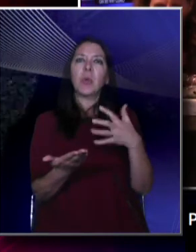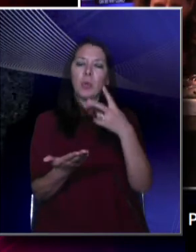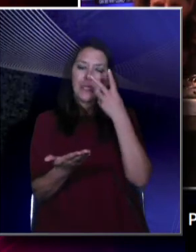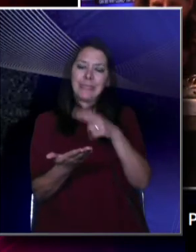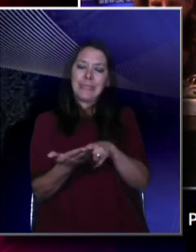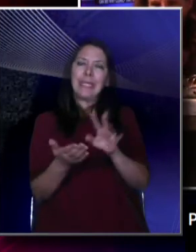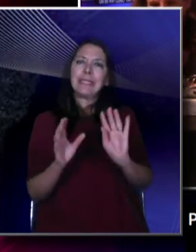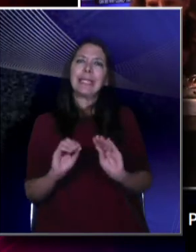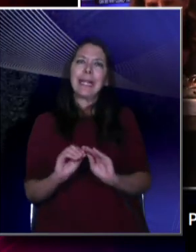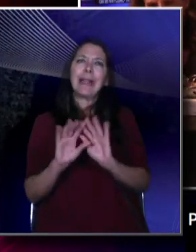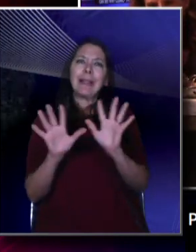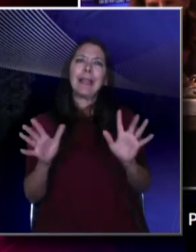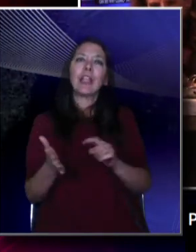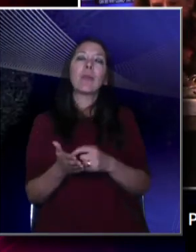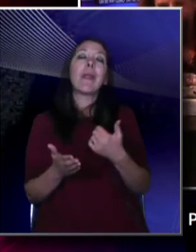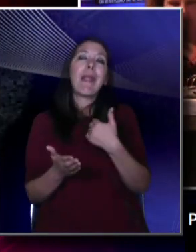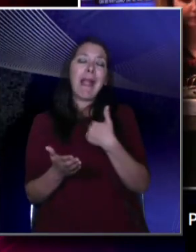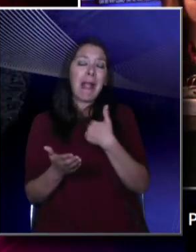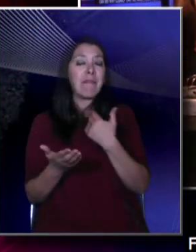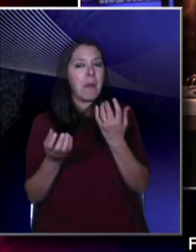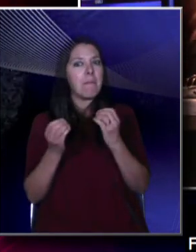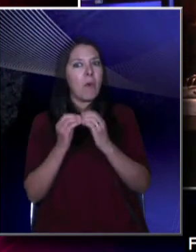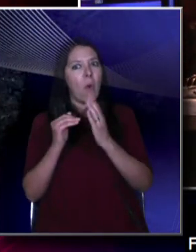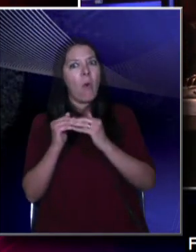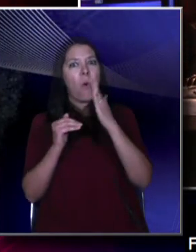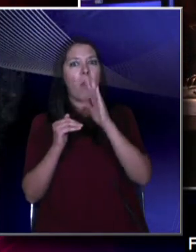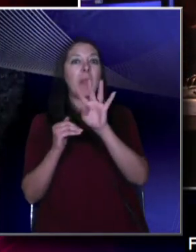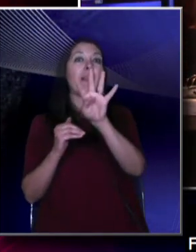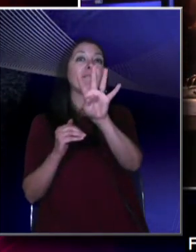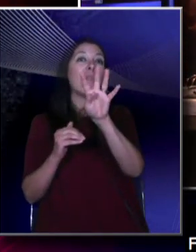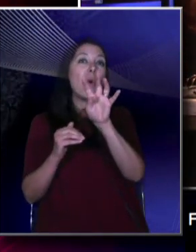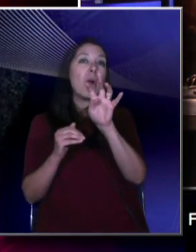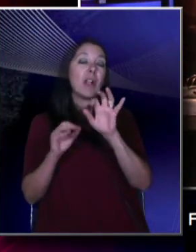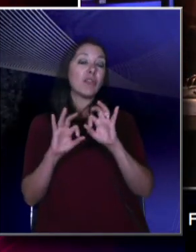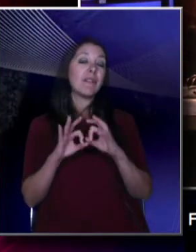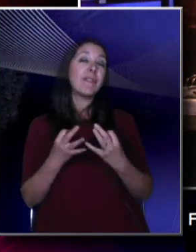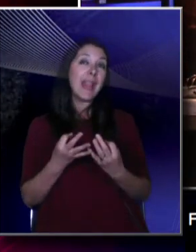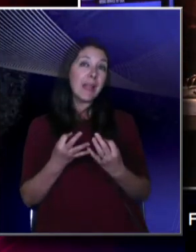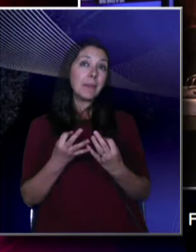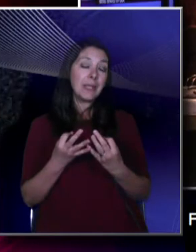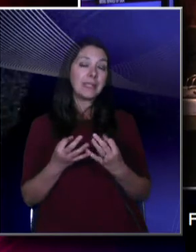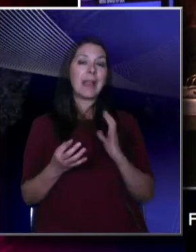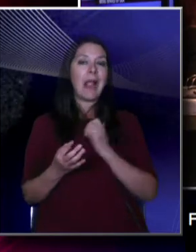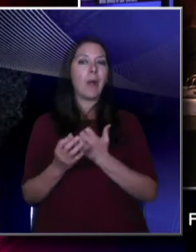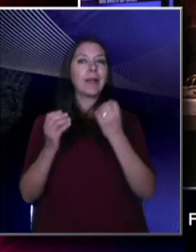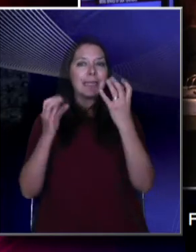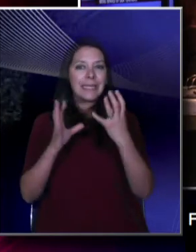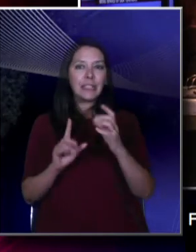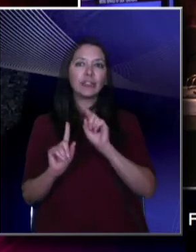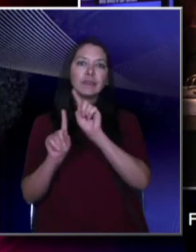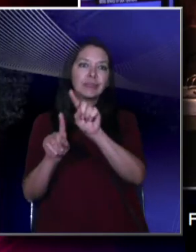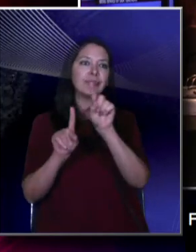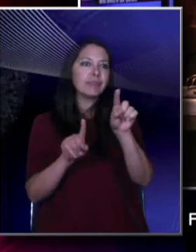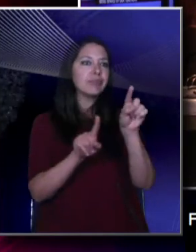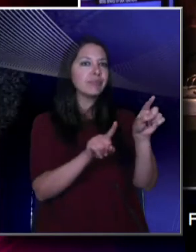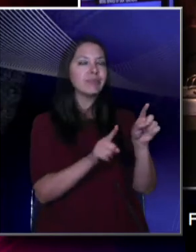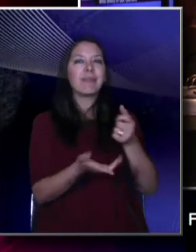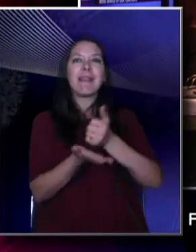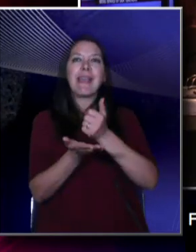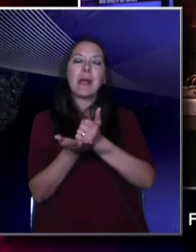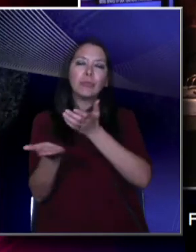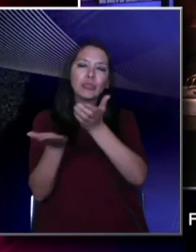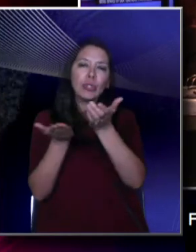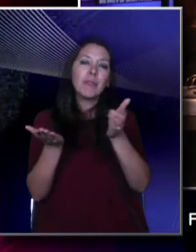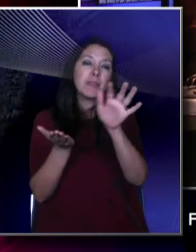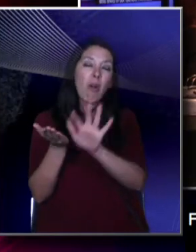more than 400 families being served by our teachers statewide. But then when you